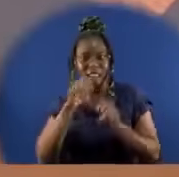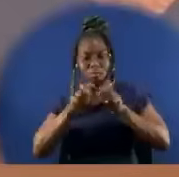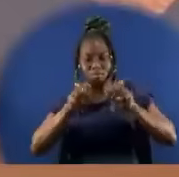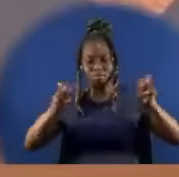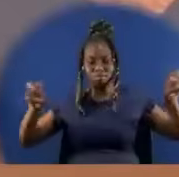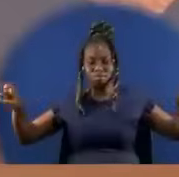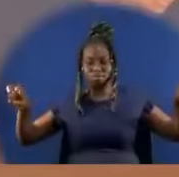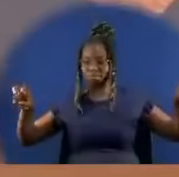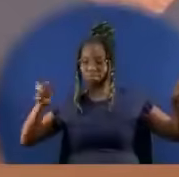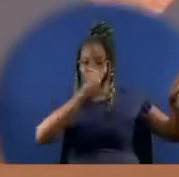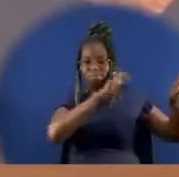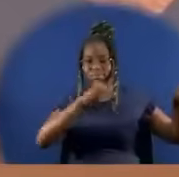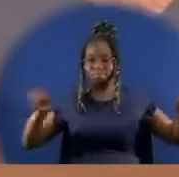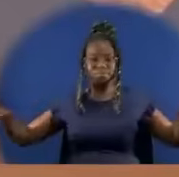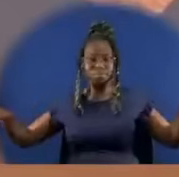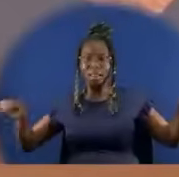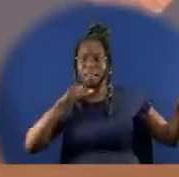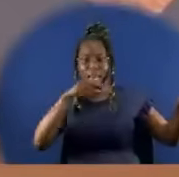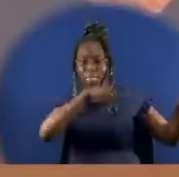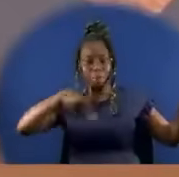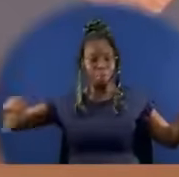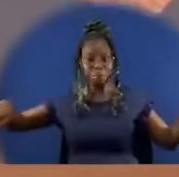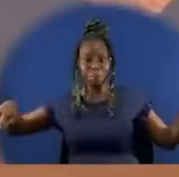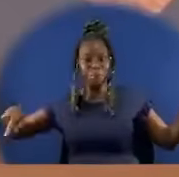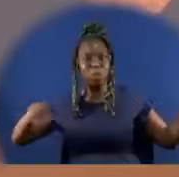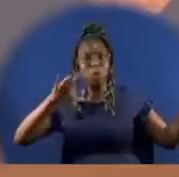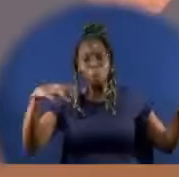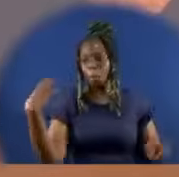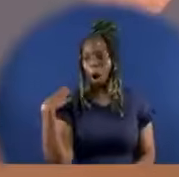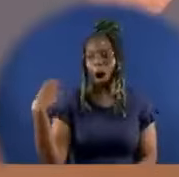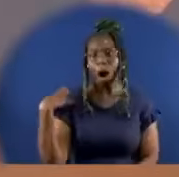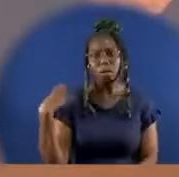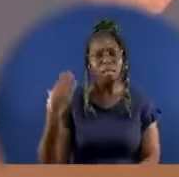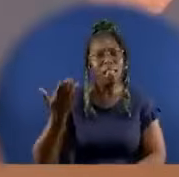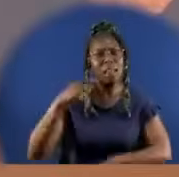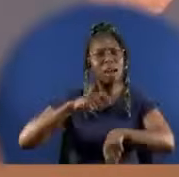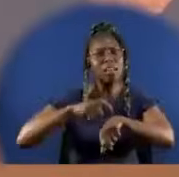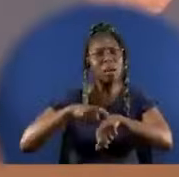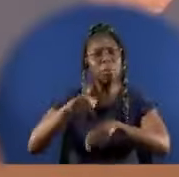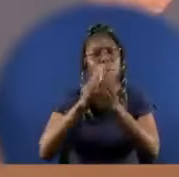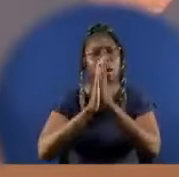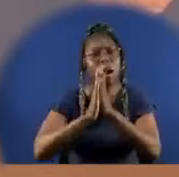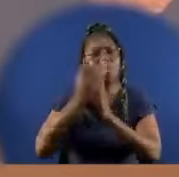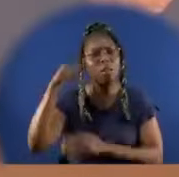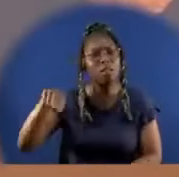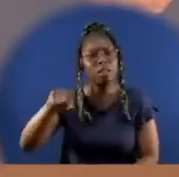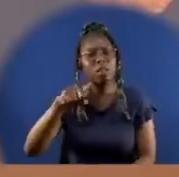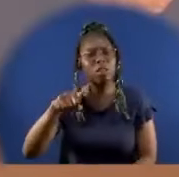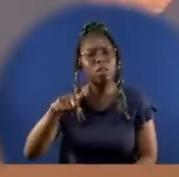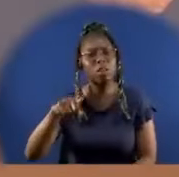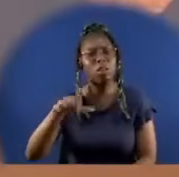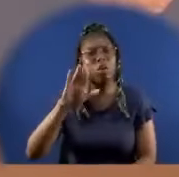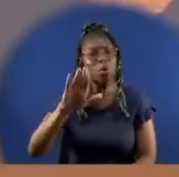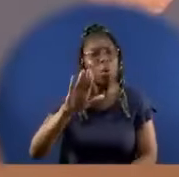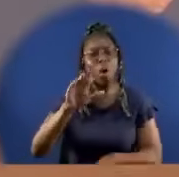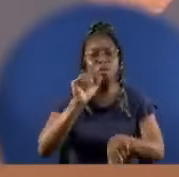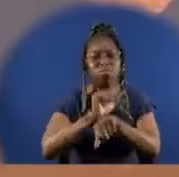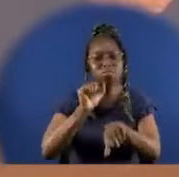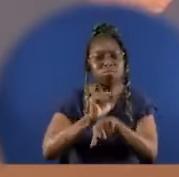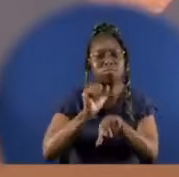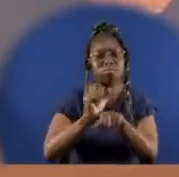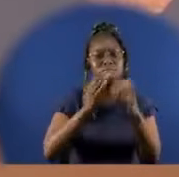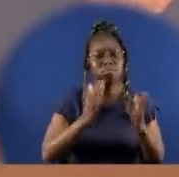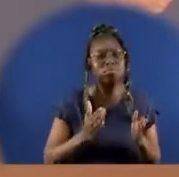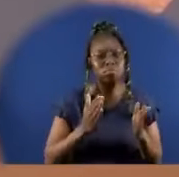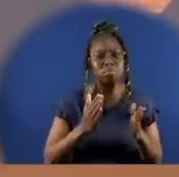right now. When was the last time you prayed for your boss? I'm just asking. When was the last time you prayed for your coworkers? When was the last